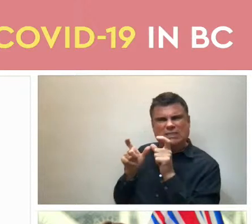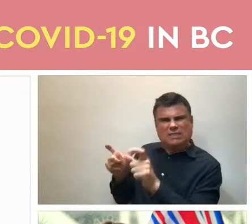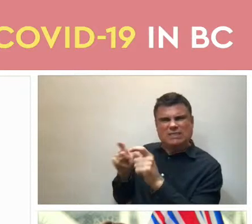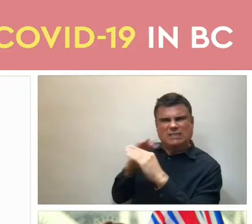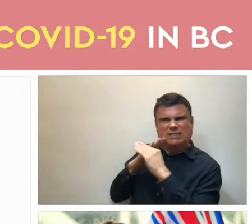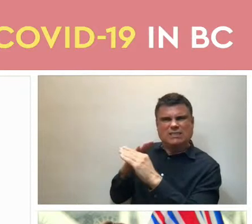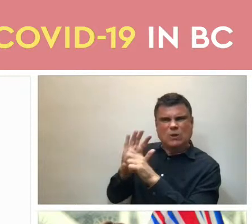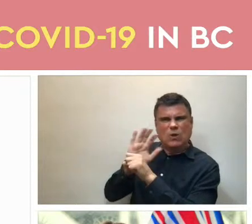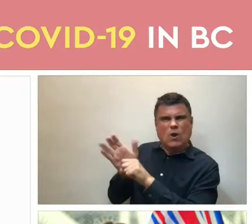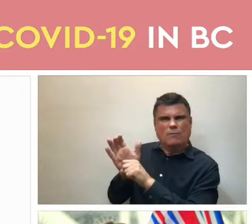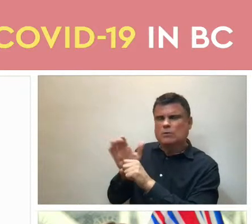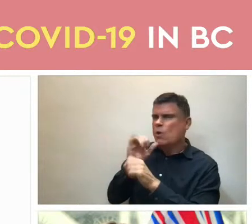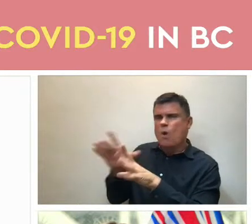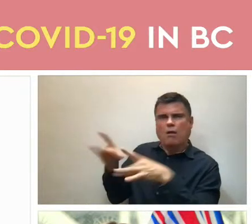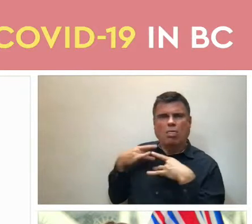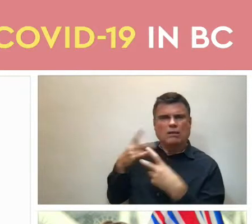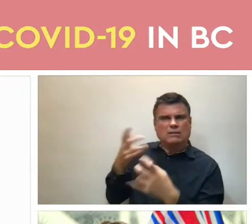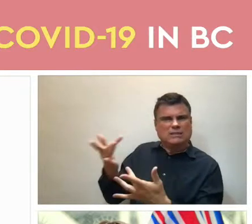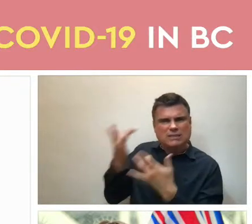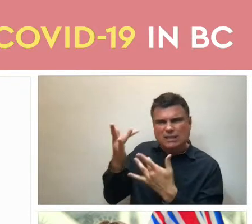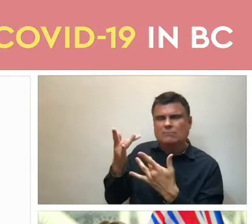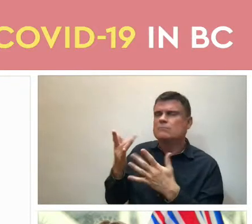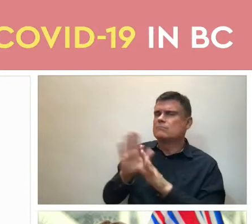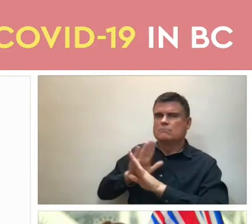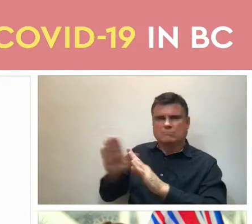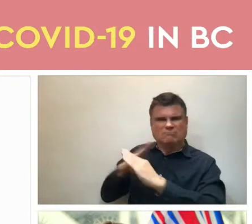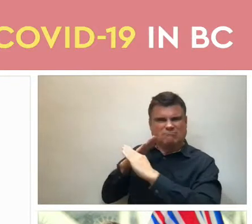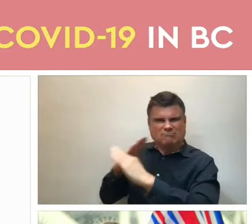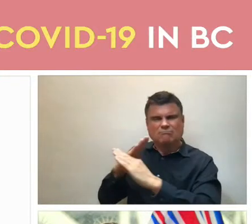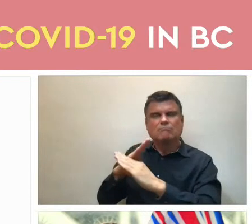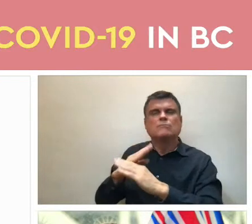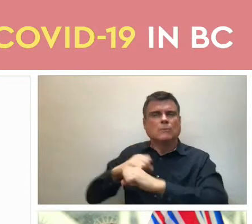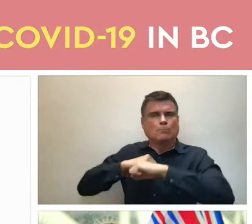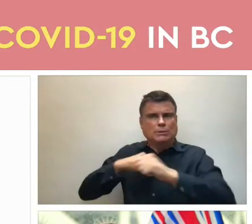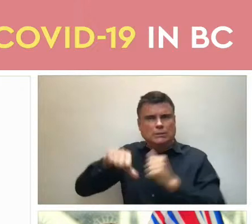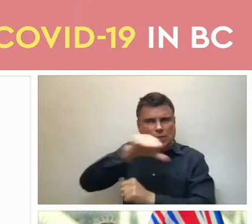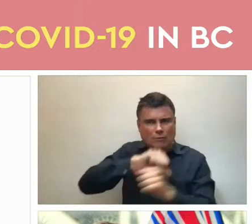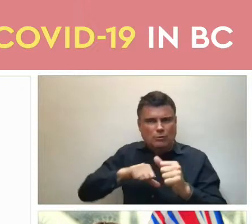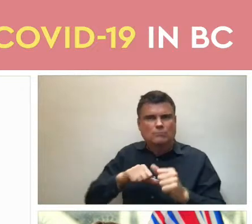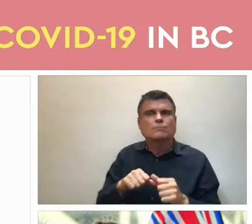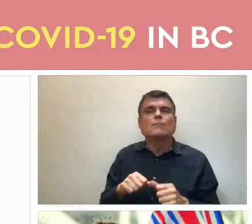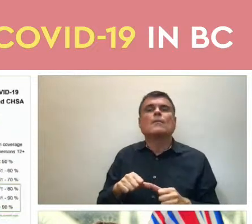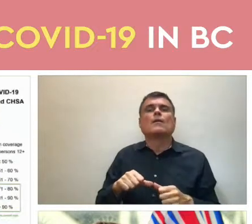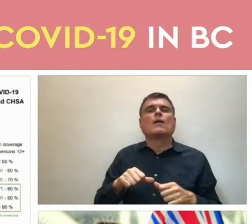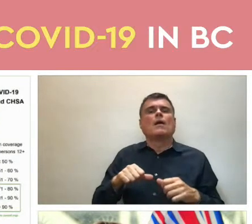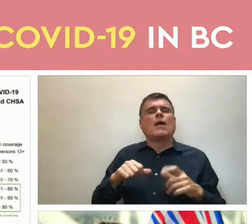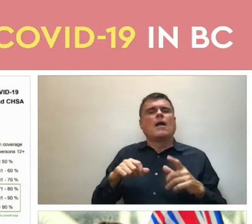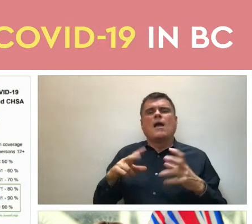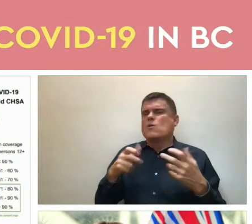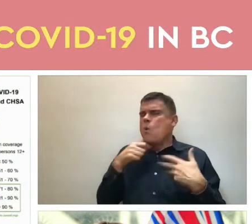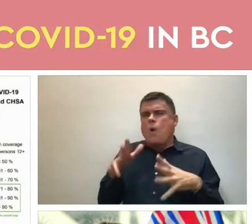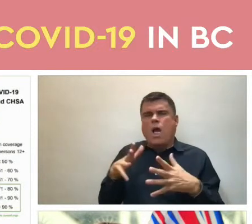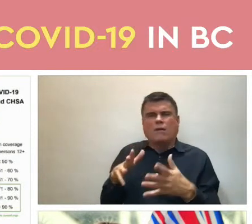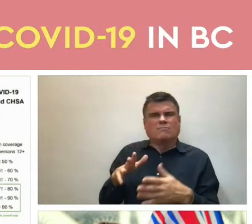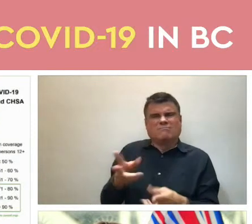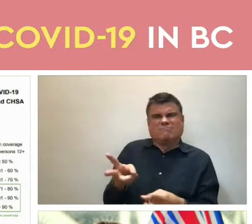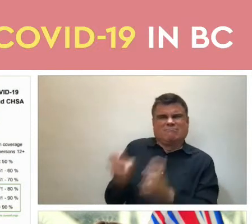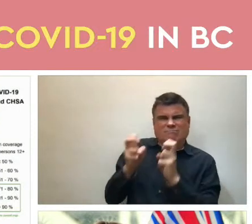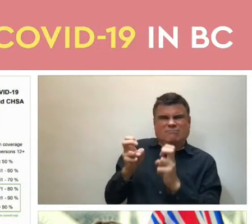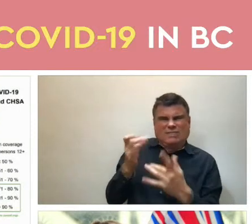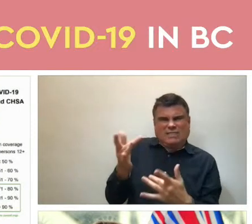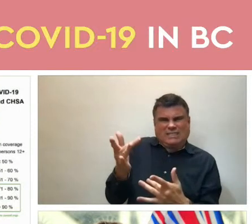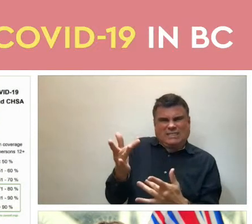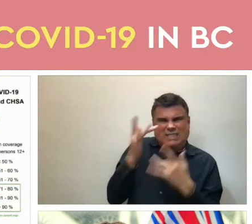from transmission, and particularly to protect ourselves and our communities from severe illness and hospitalization. And one of the